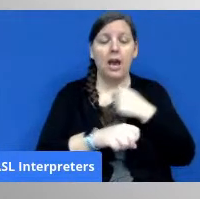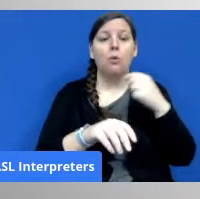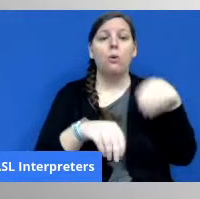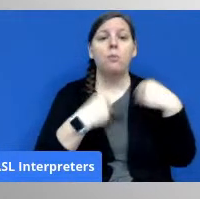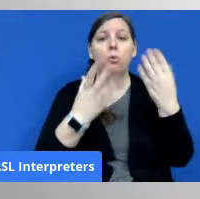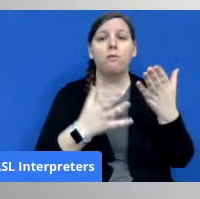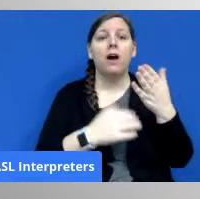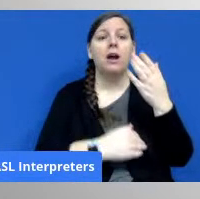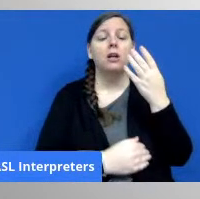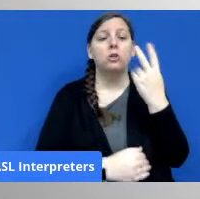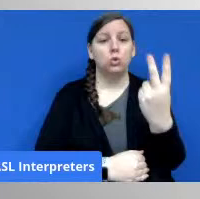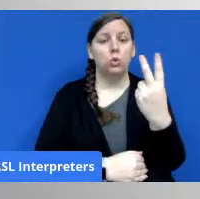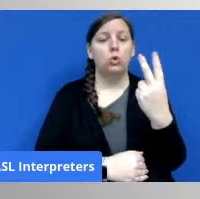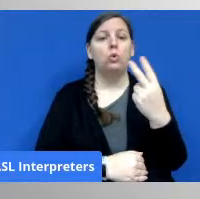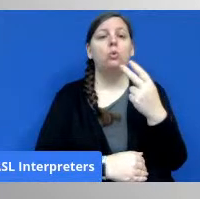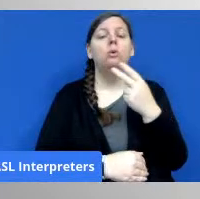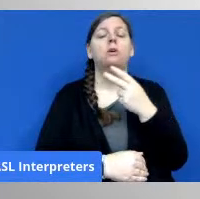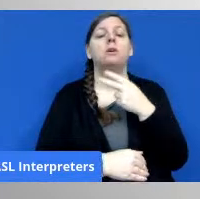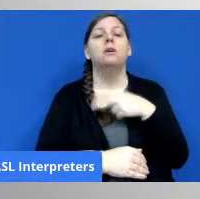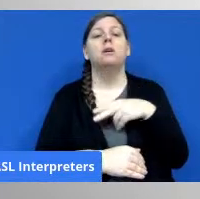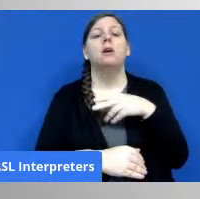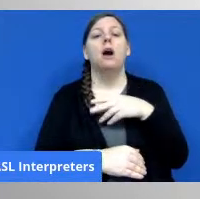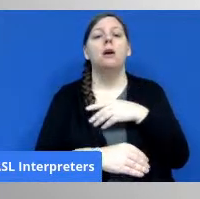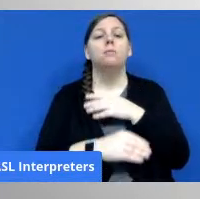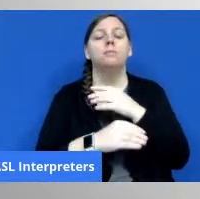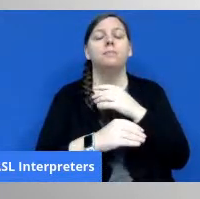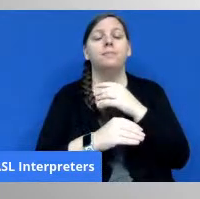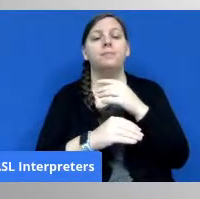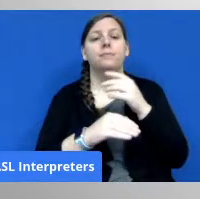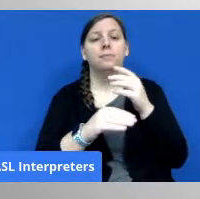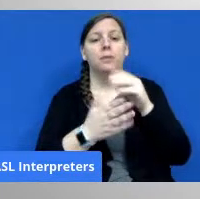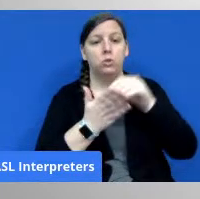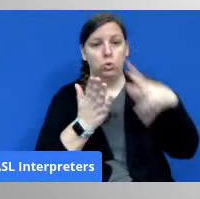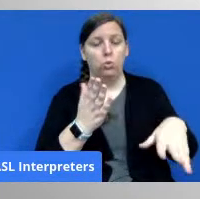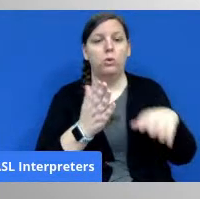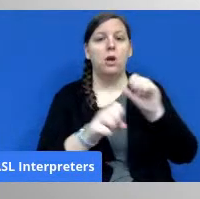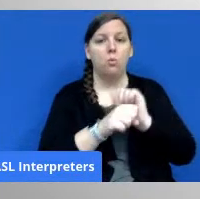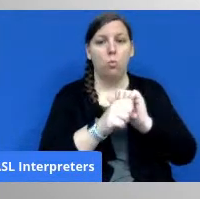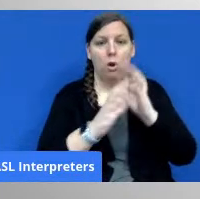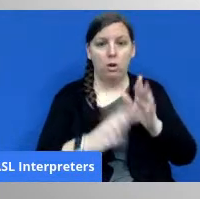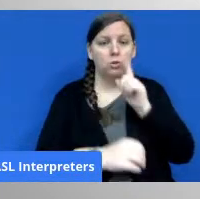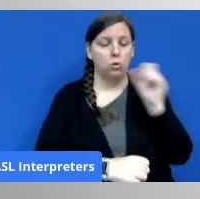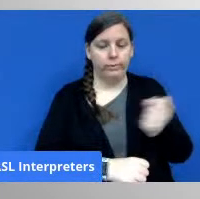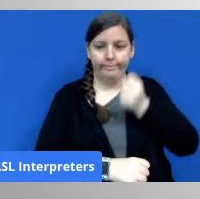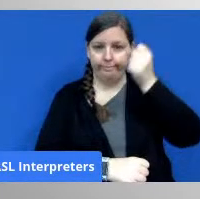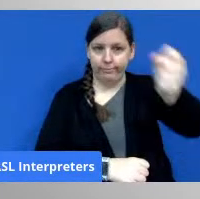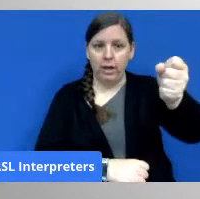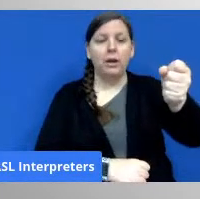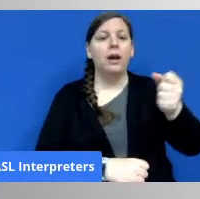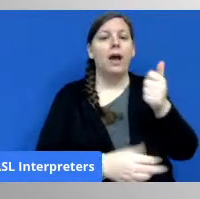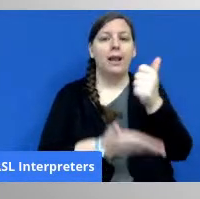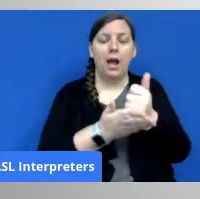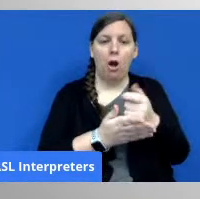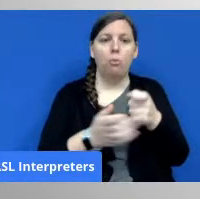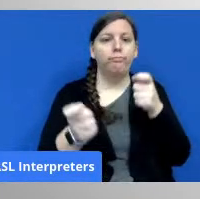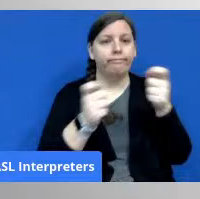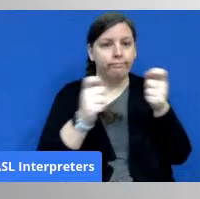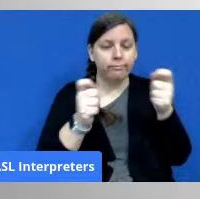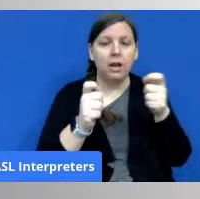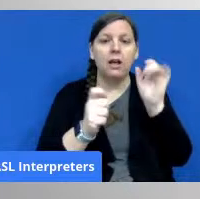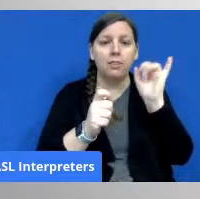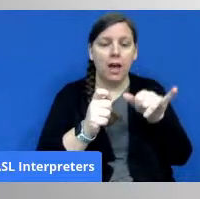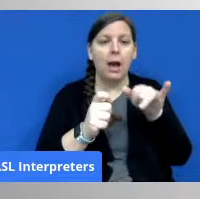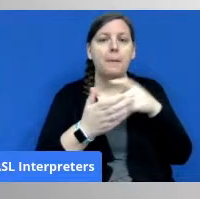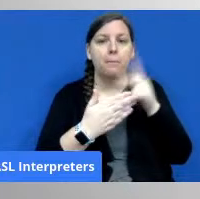who actually are placed there and help to administer the volunteer program in typical times. They're even more important, I think,